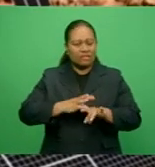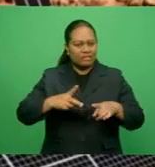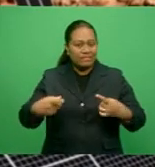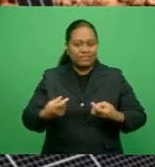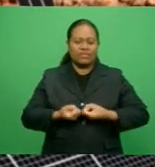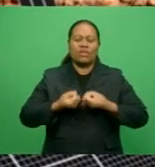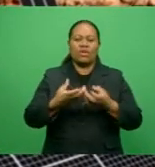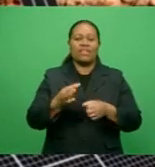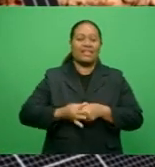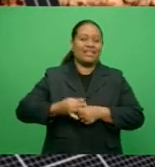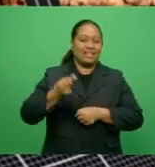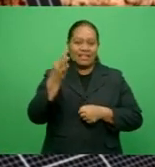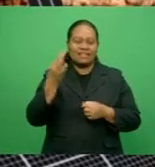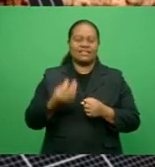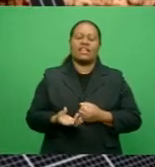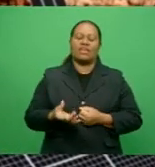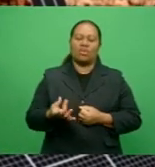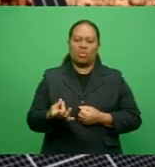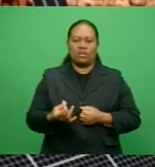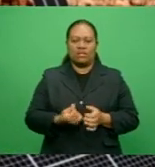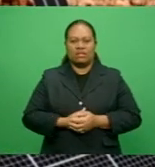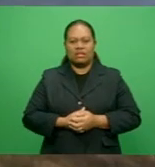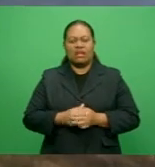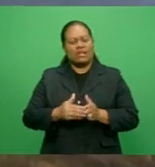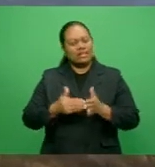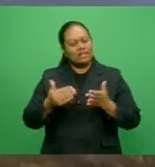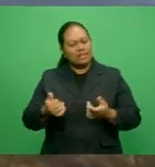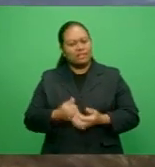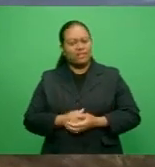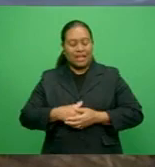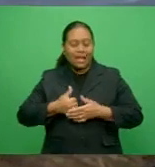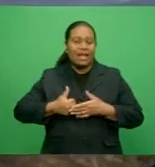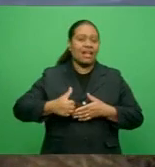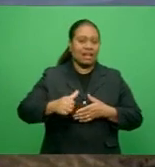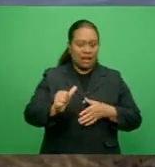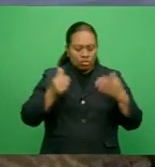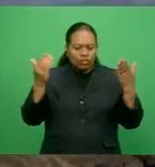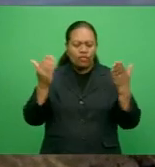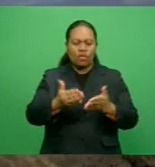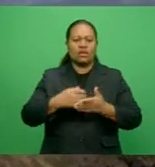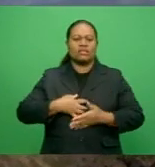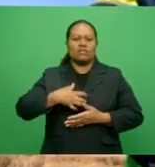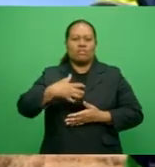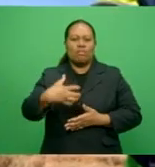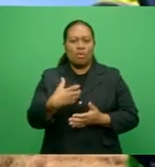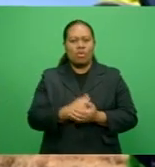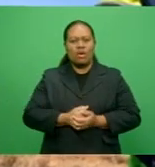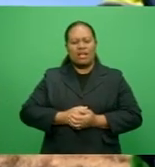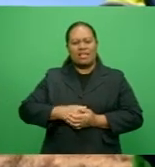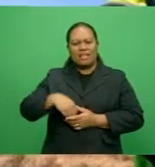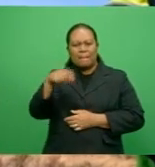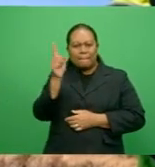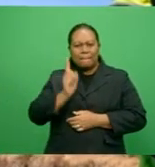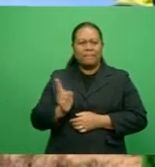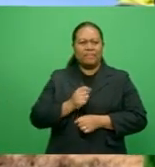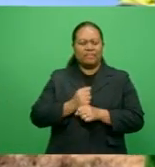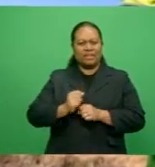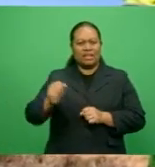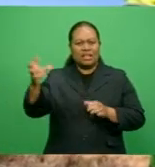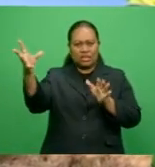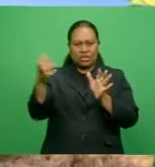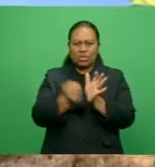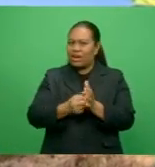and gas. They say the major cash-saving drive will allow it to focus more on renewable energy and power markets.